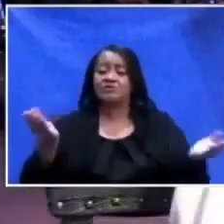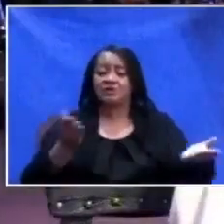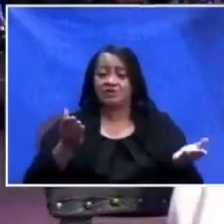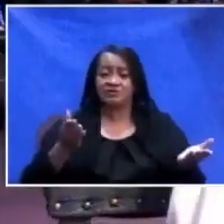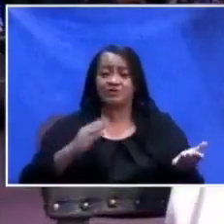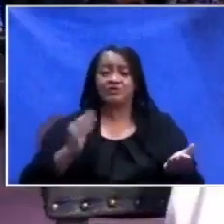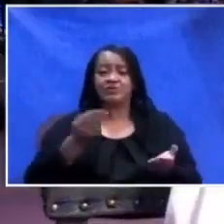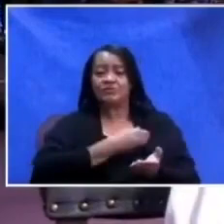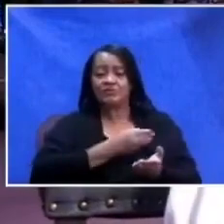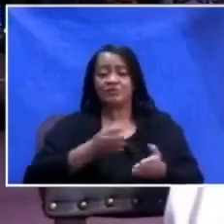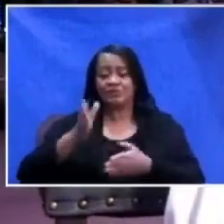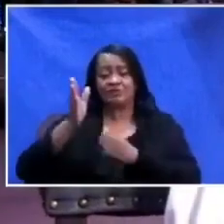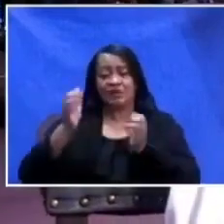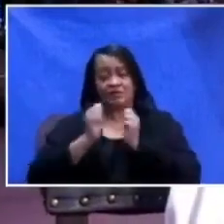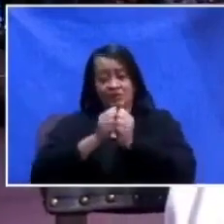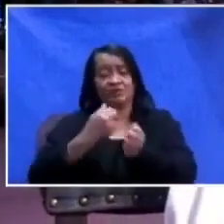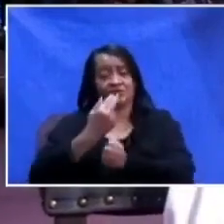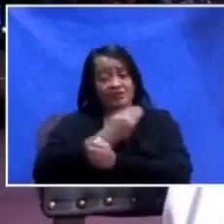our side